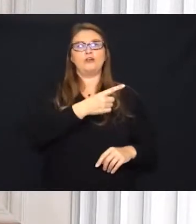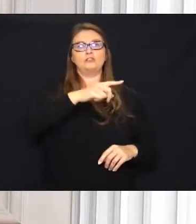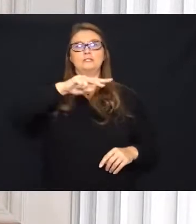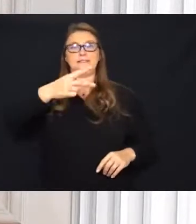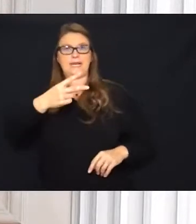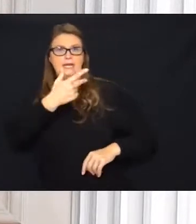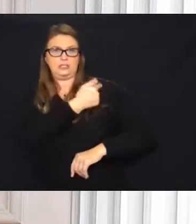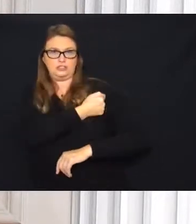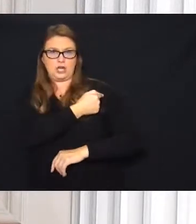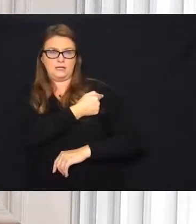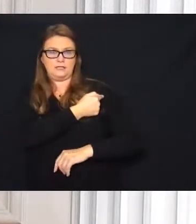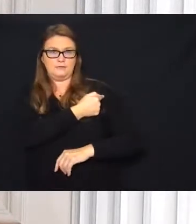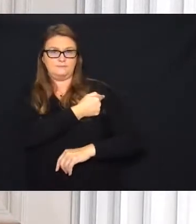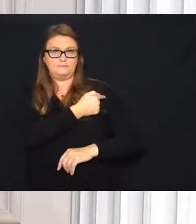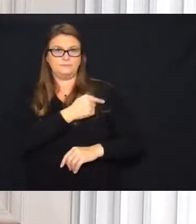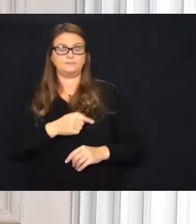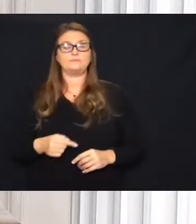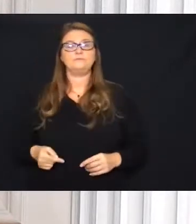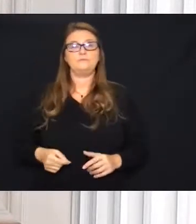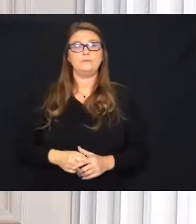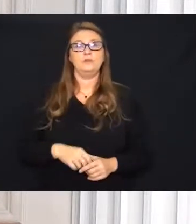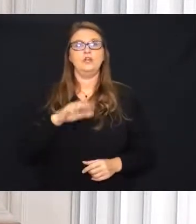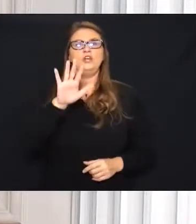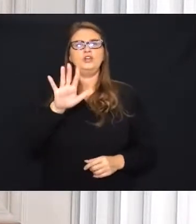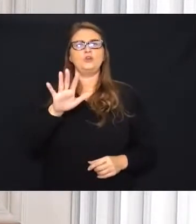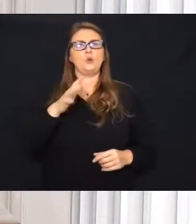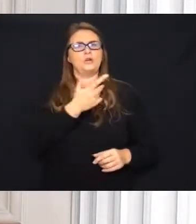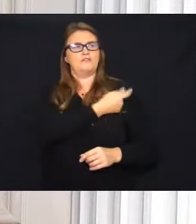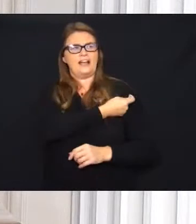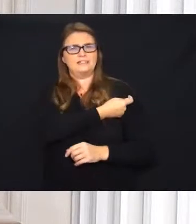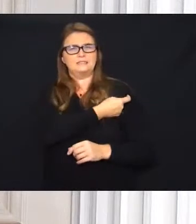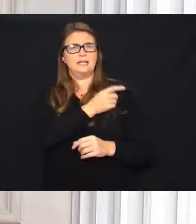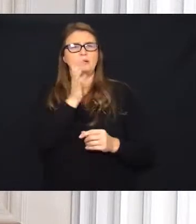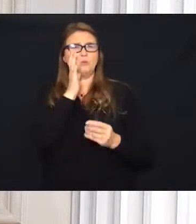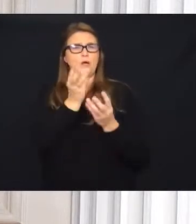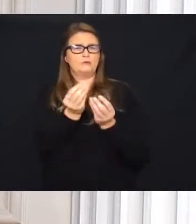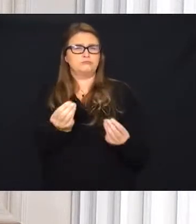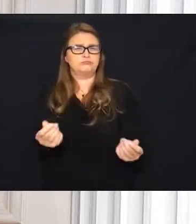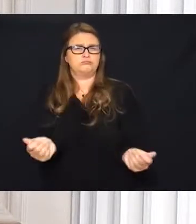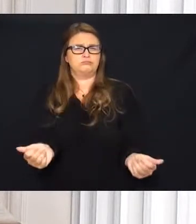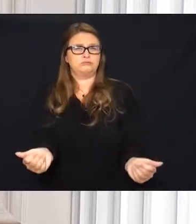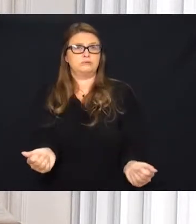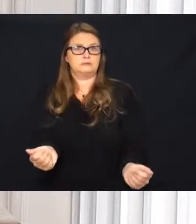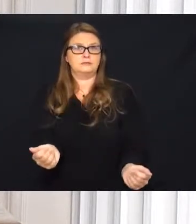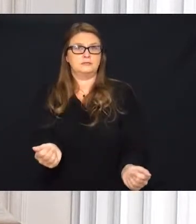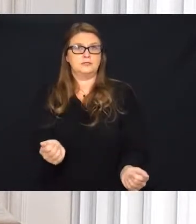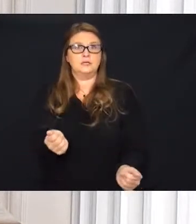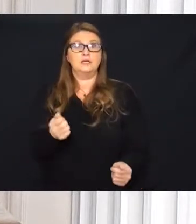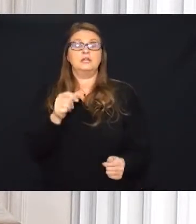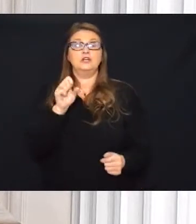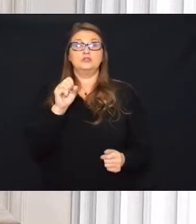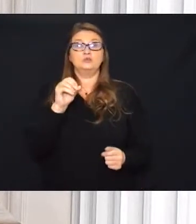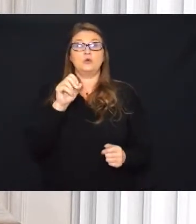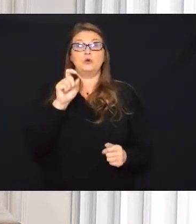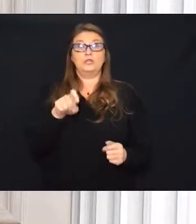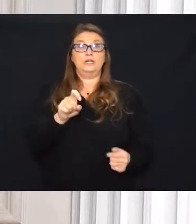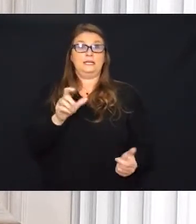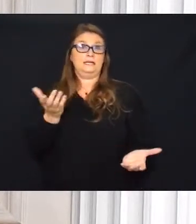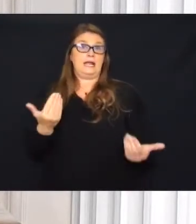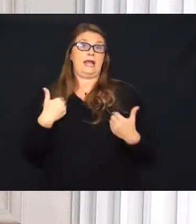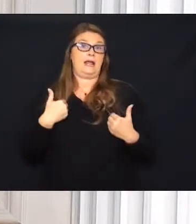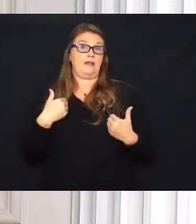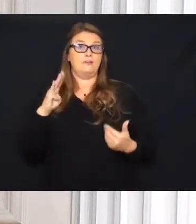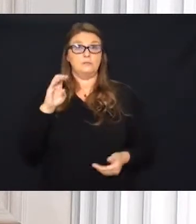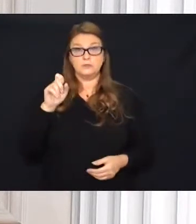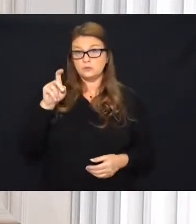vaccine doses, the potency of your vaccine to protect you from getting reinfected with the Omicron variant is down,